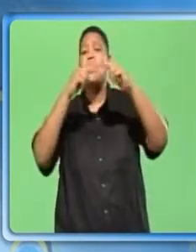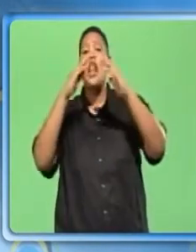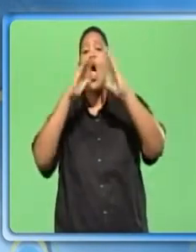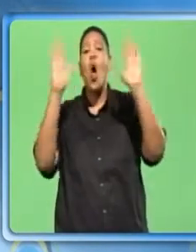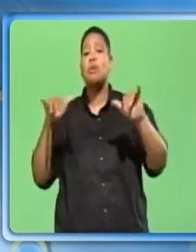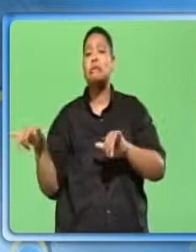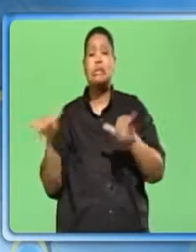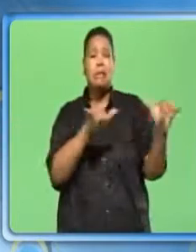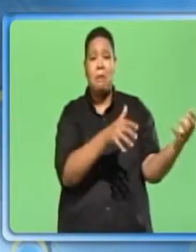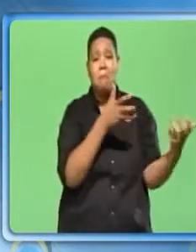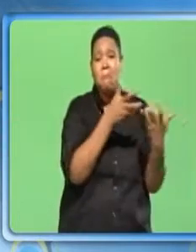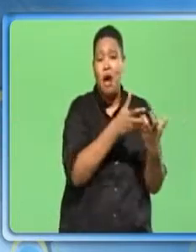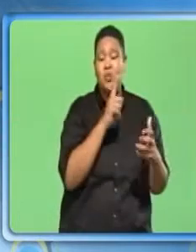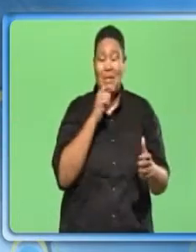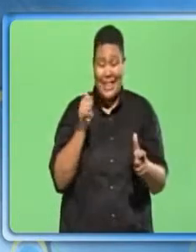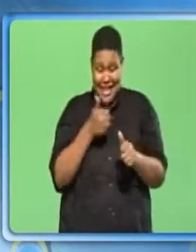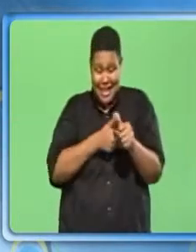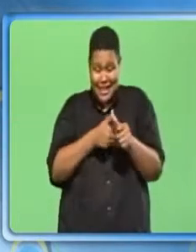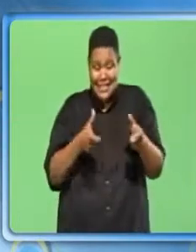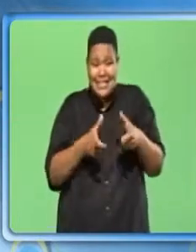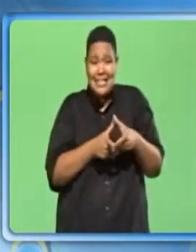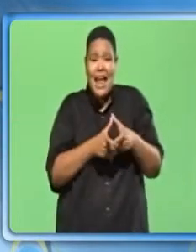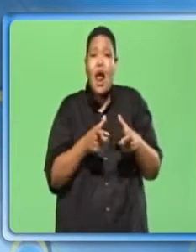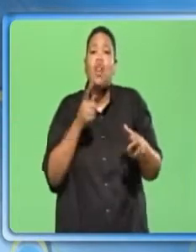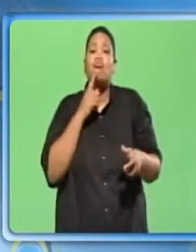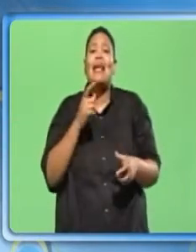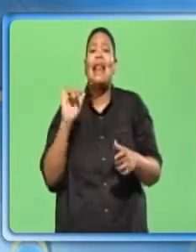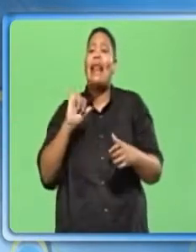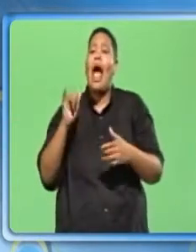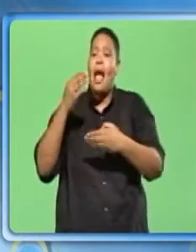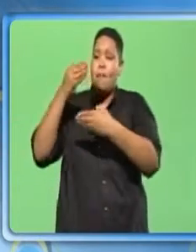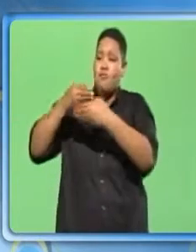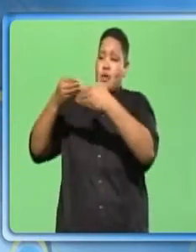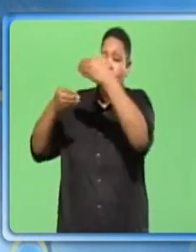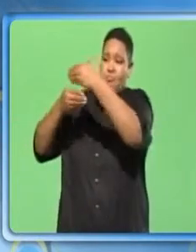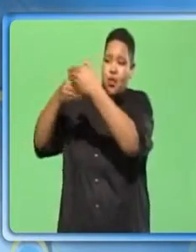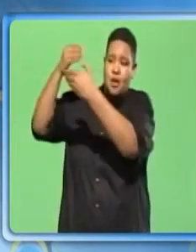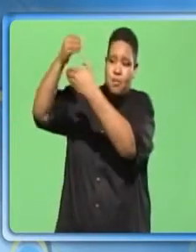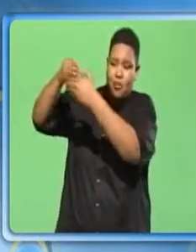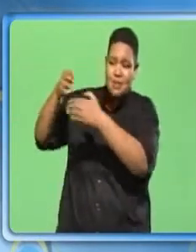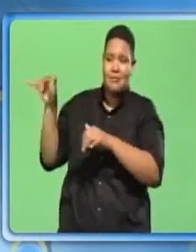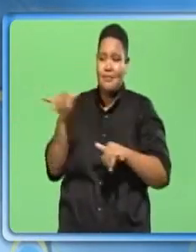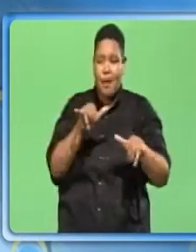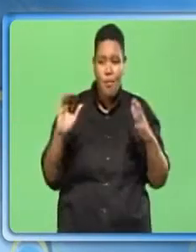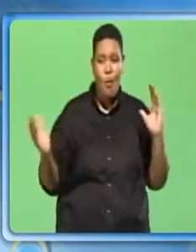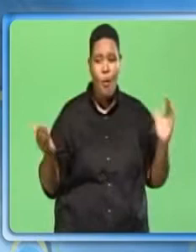with each cell being similar in function to each brick in the walls of a building.